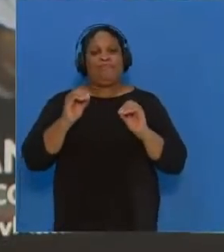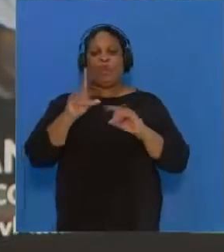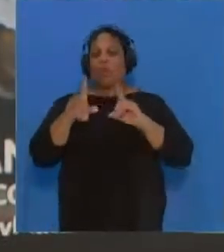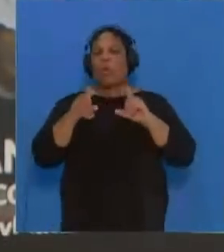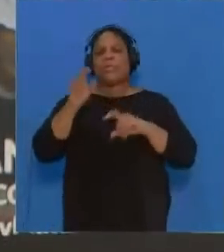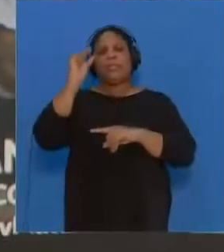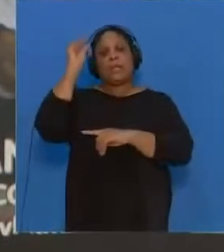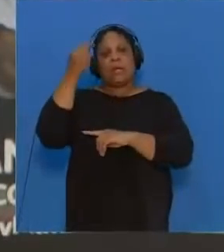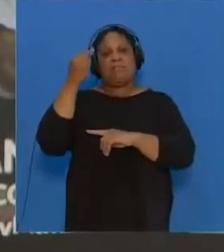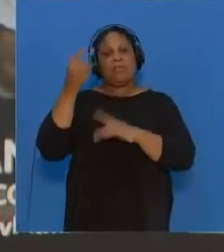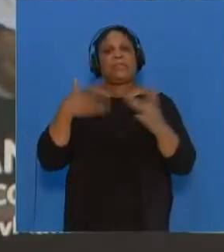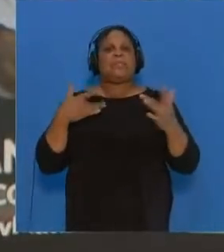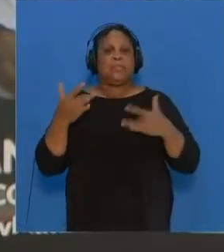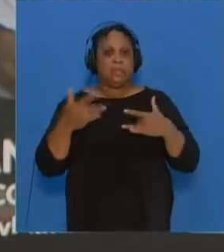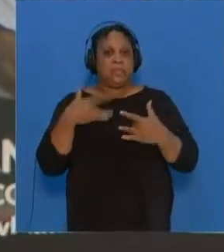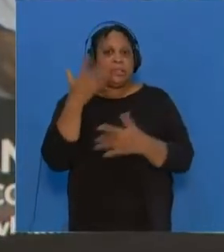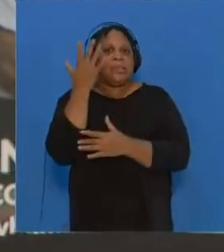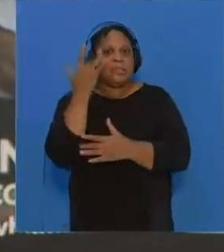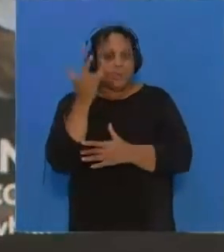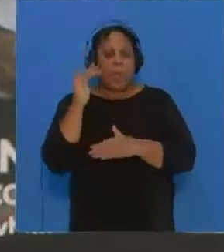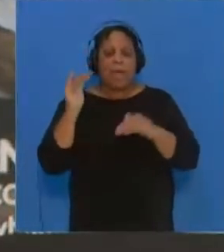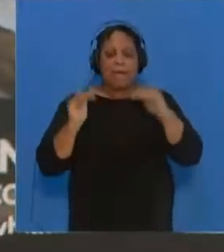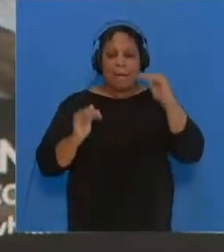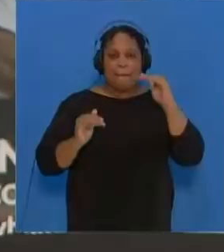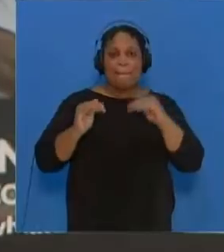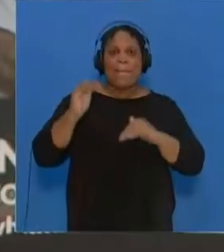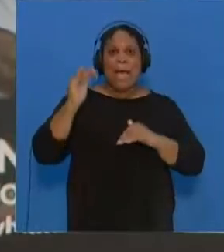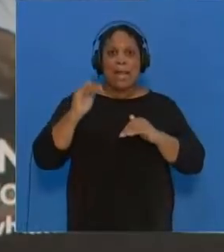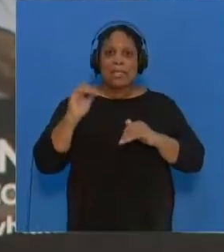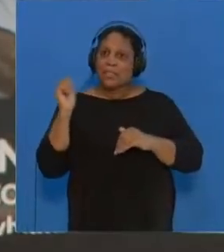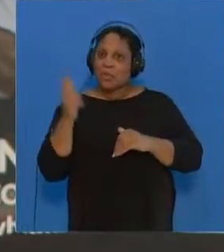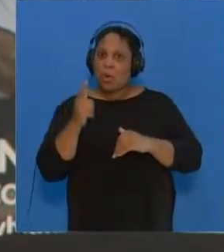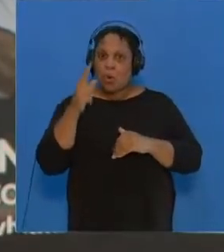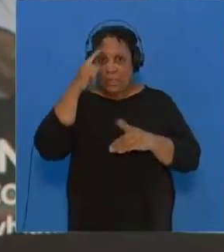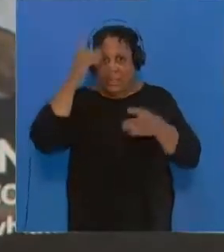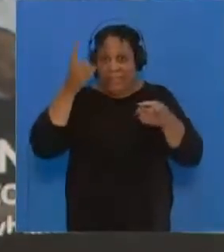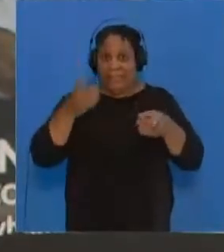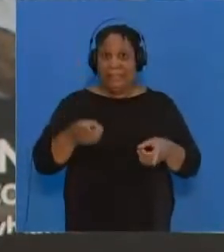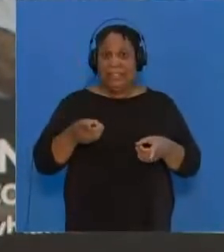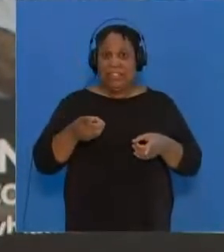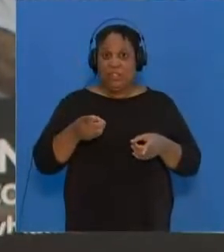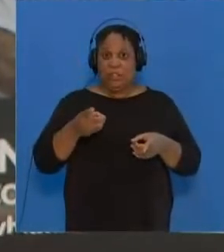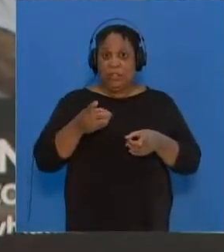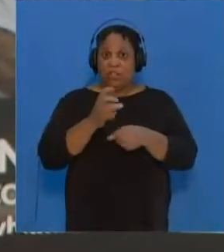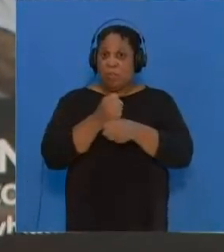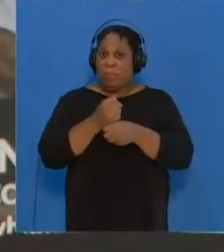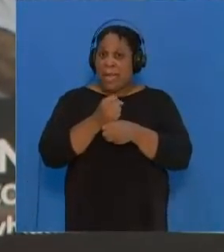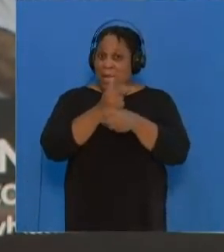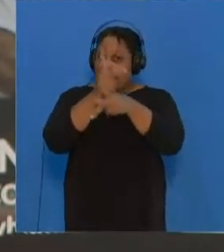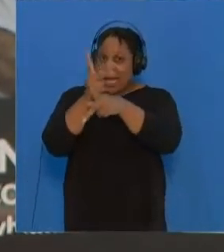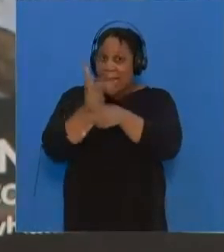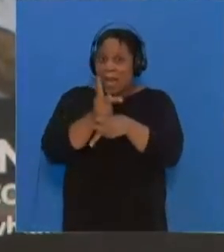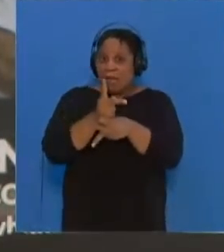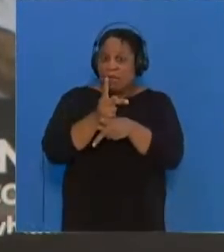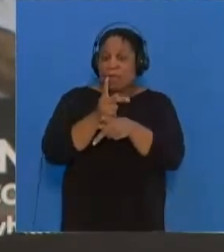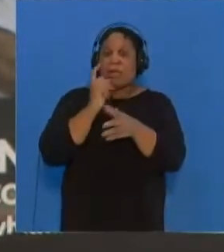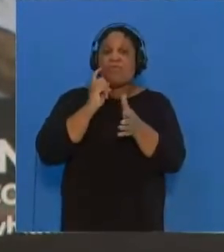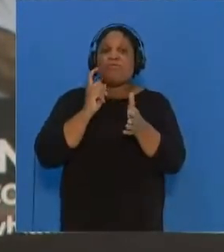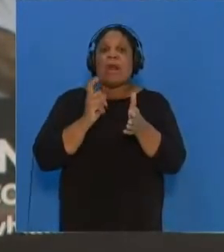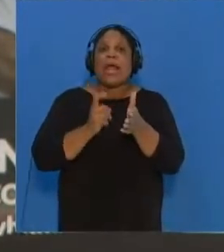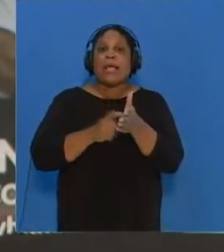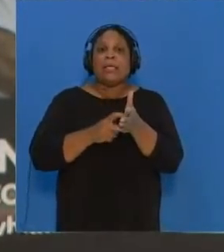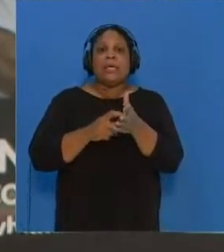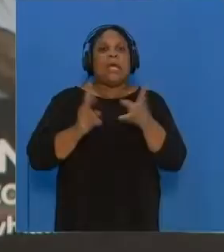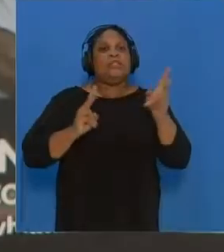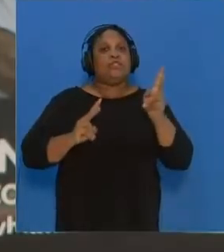and that's the reason why we have to balance all of the decisions of which we have to make carefully, recognizing that